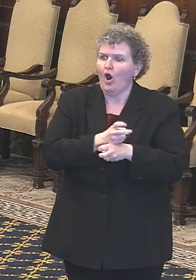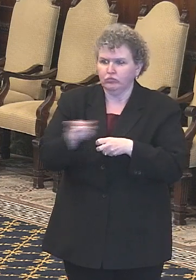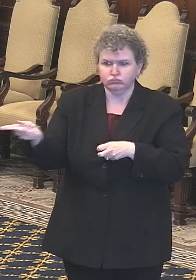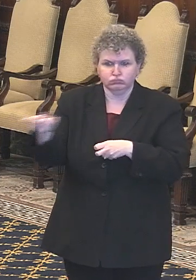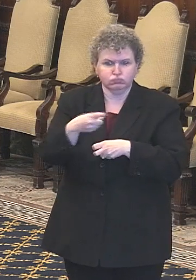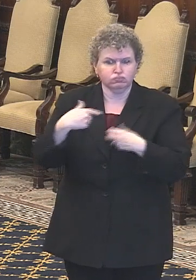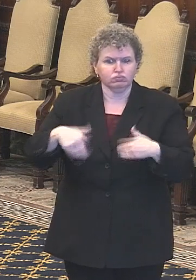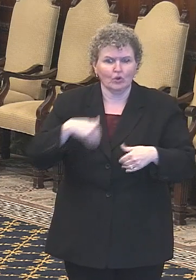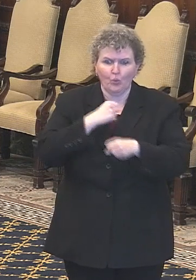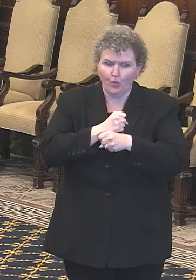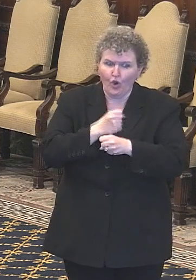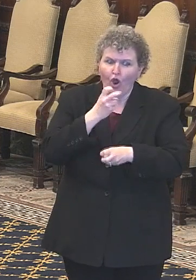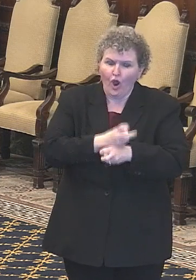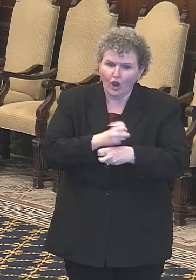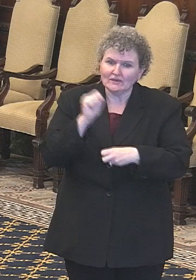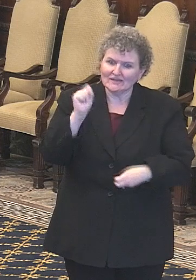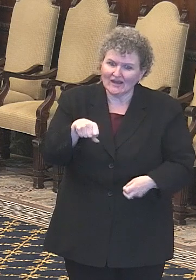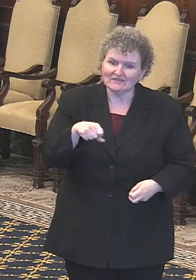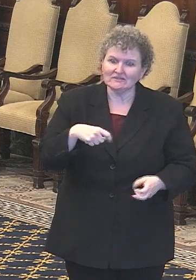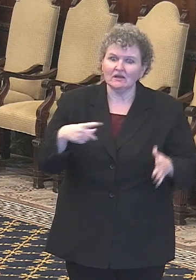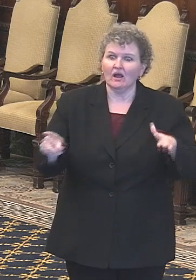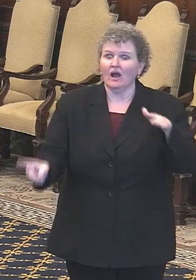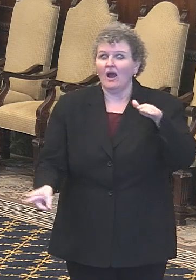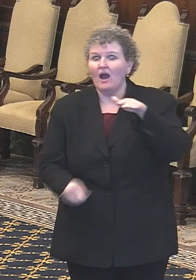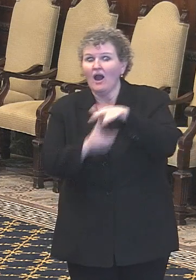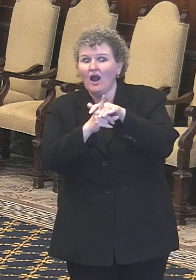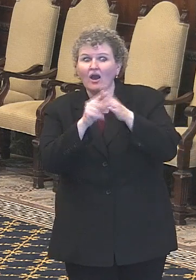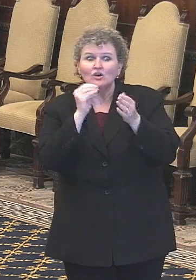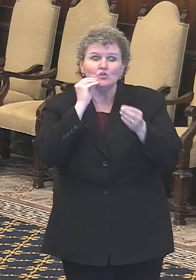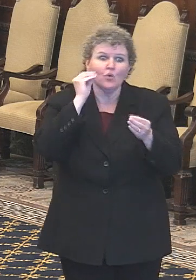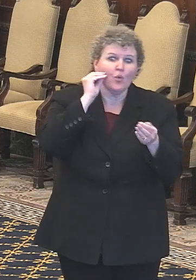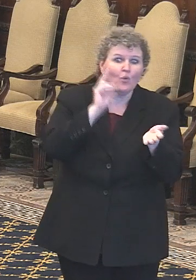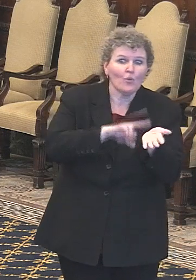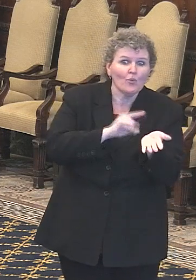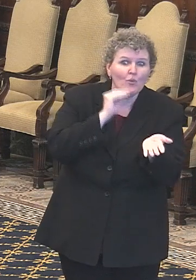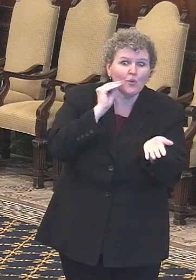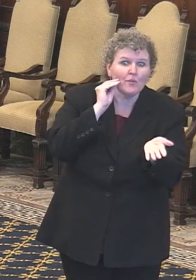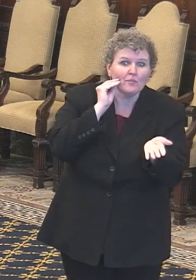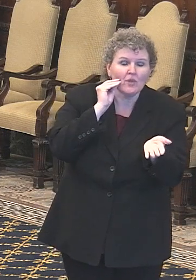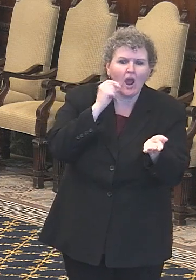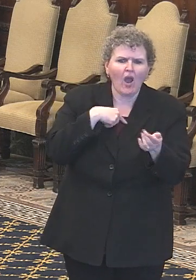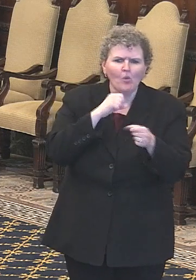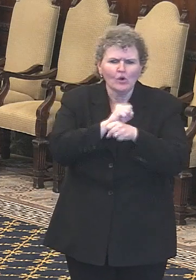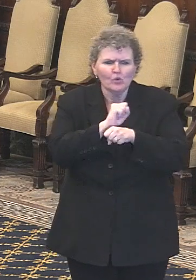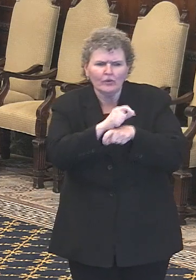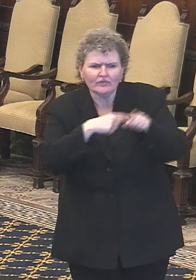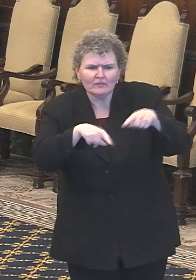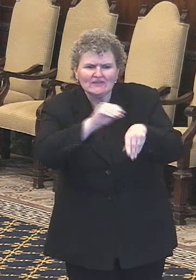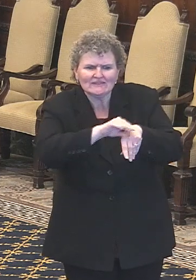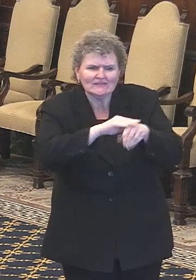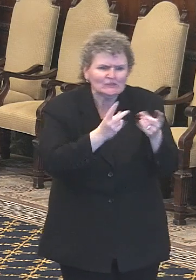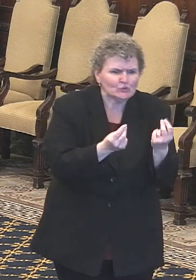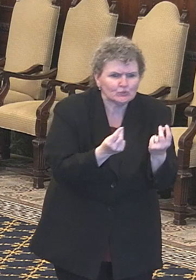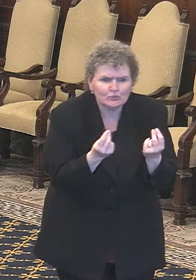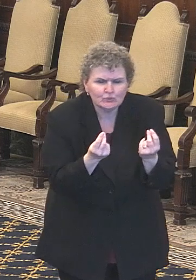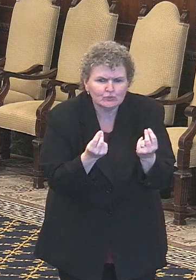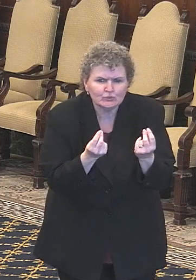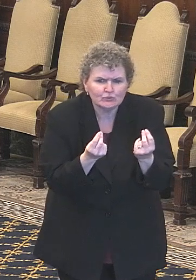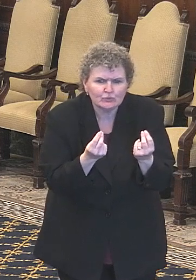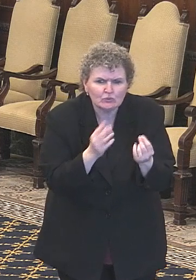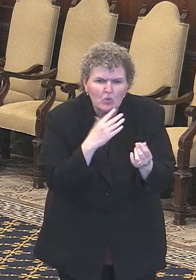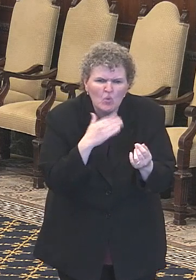much or so fast in some nursing homes. Yeah, so nursing homes are